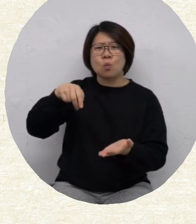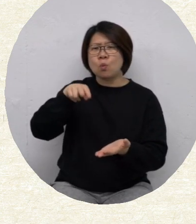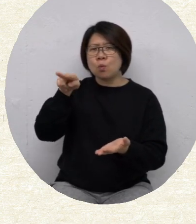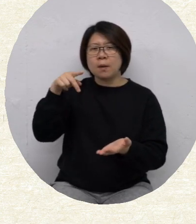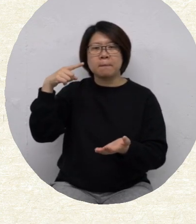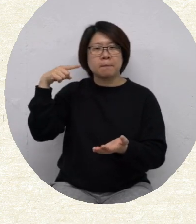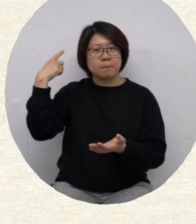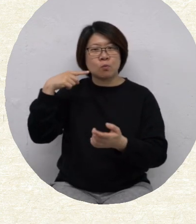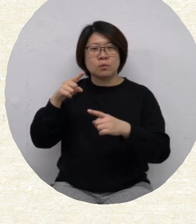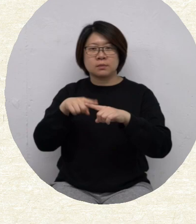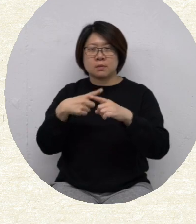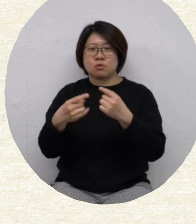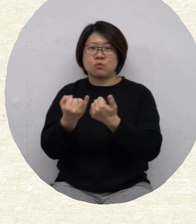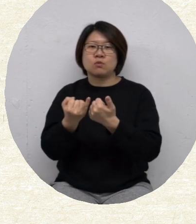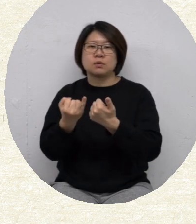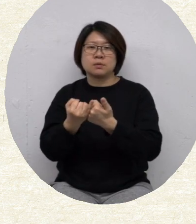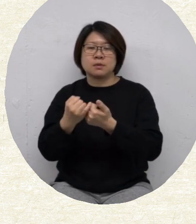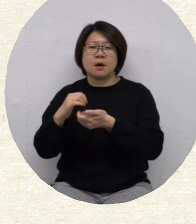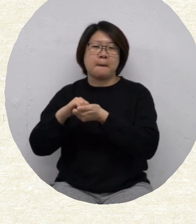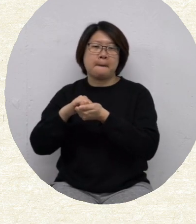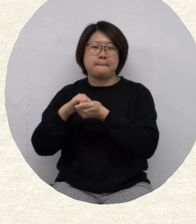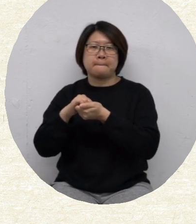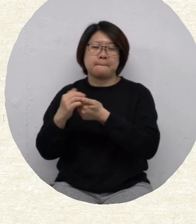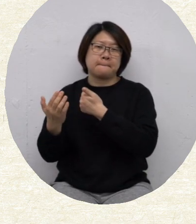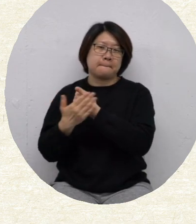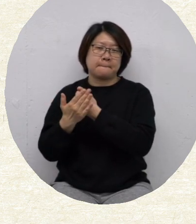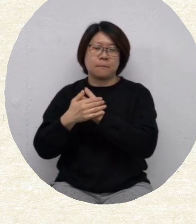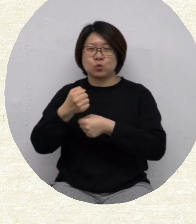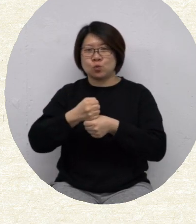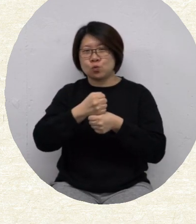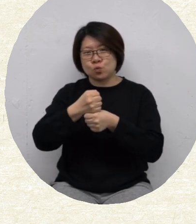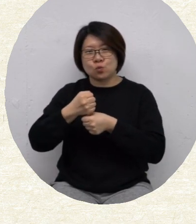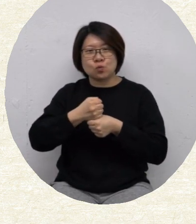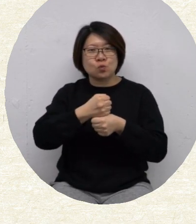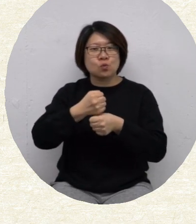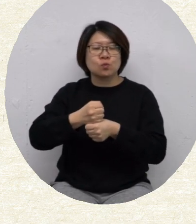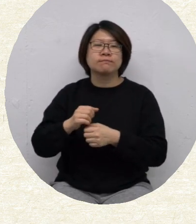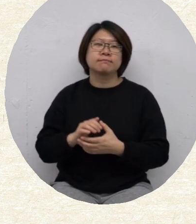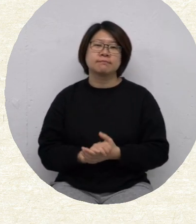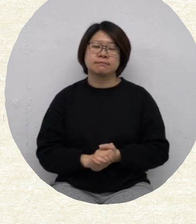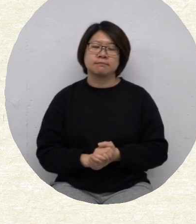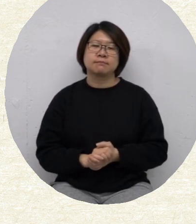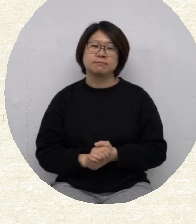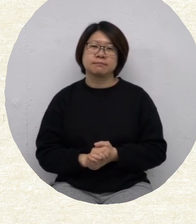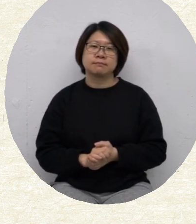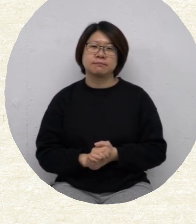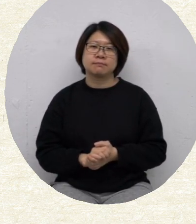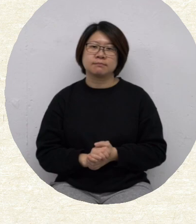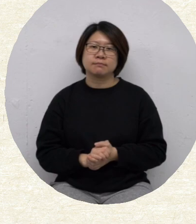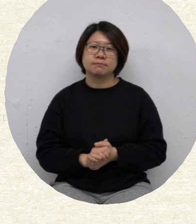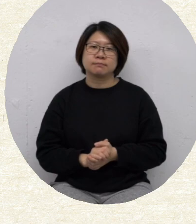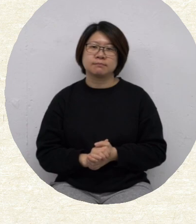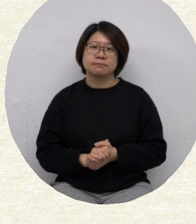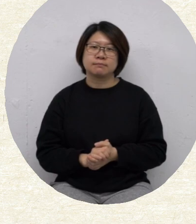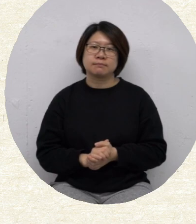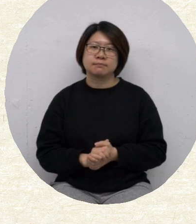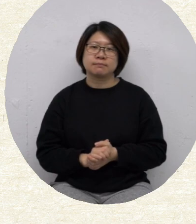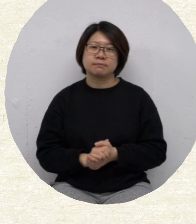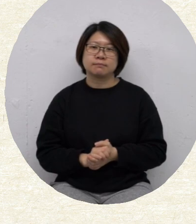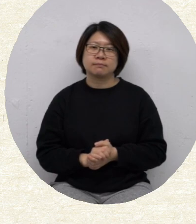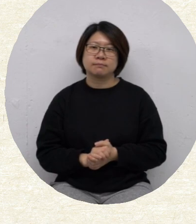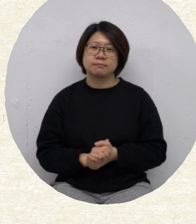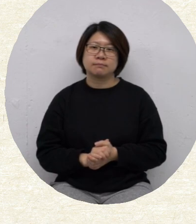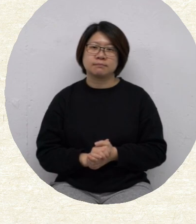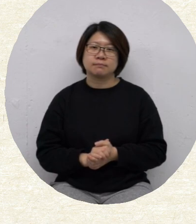The plastic bags are hand-printed lithographs on gampi paper that are then cut and constructed into a bag